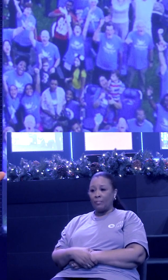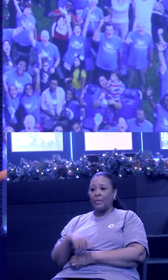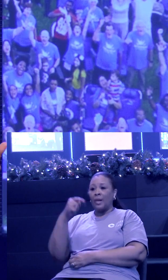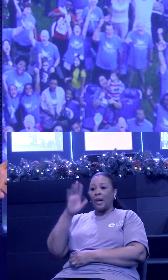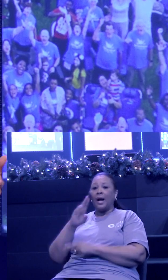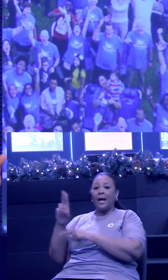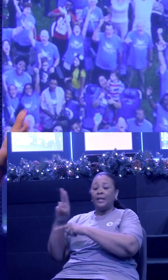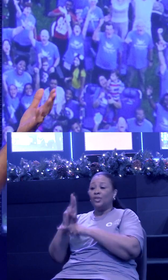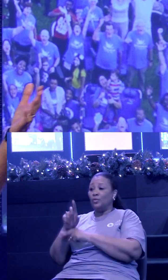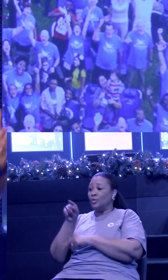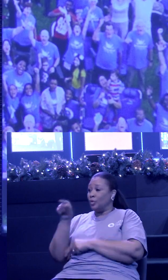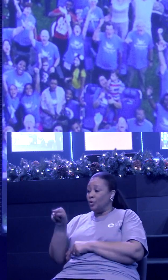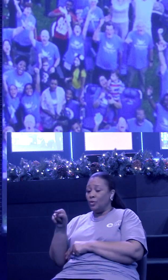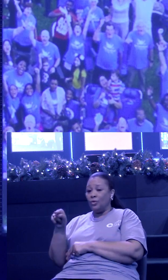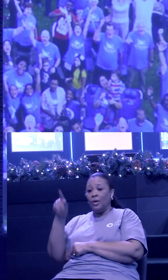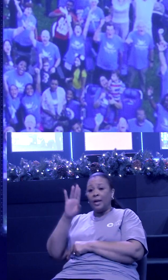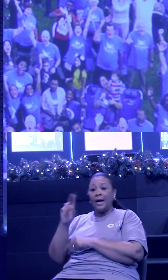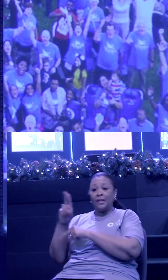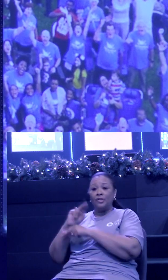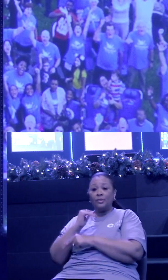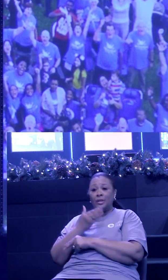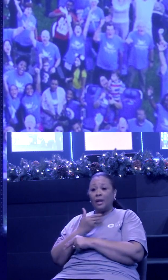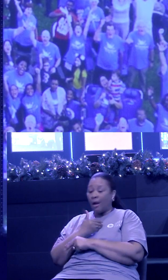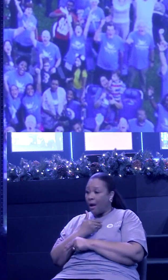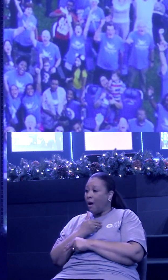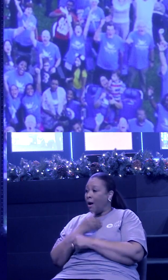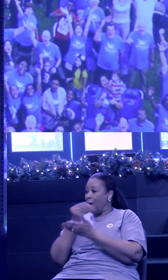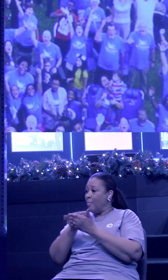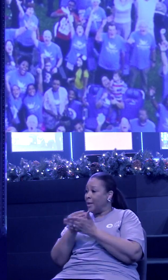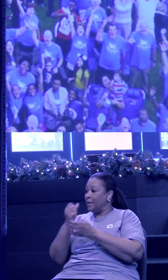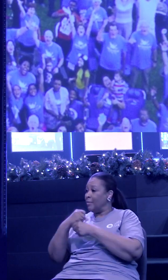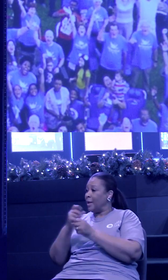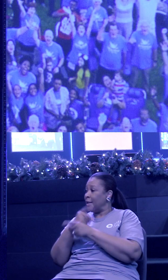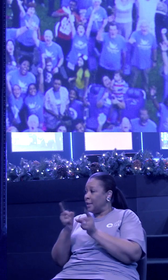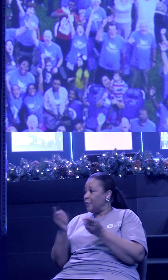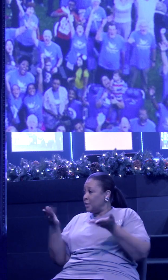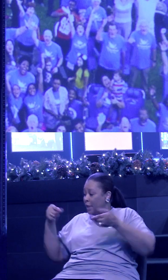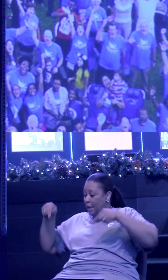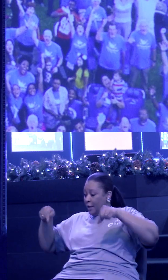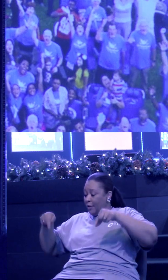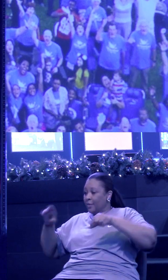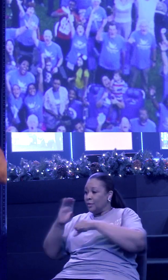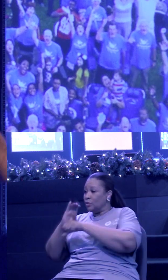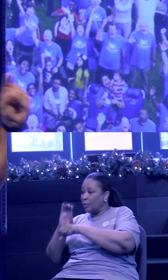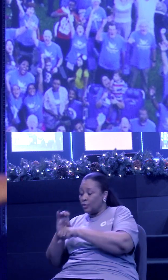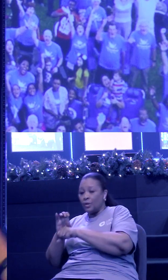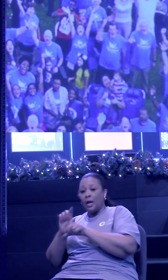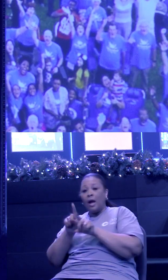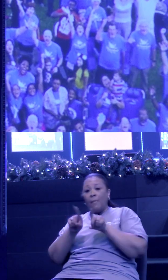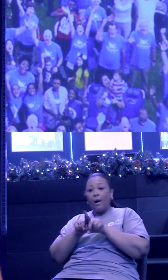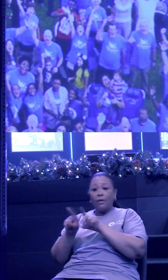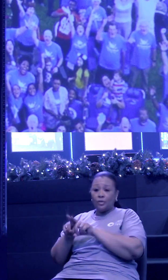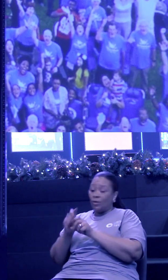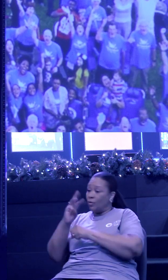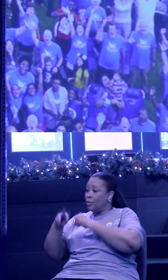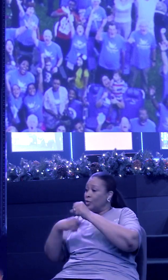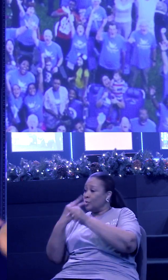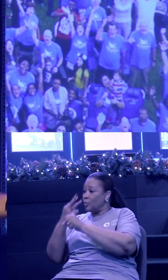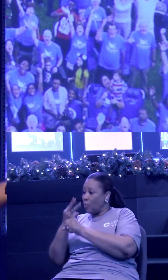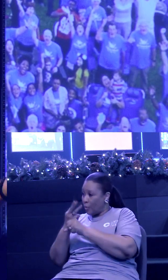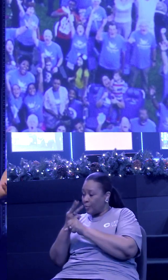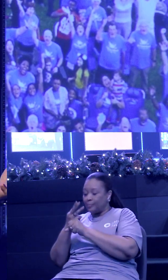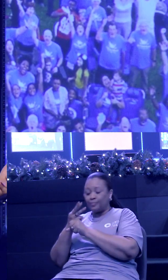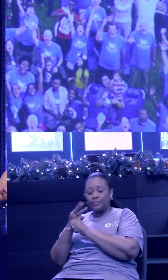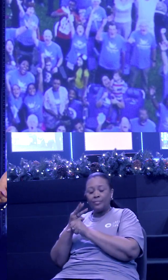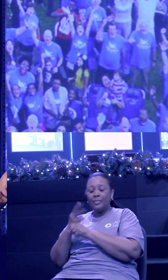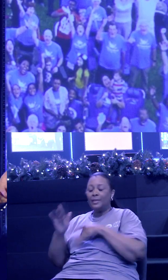is using you. God is using our generosity to make a difference, not only here in our community, but around the world. And it's